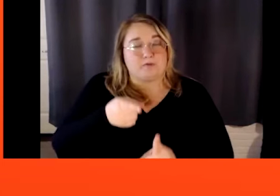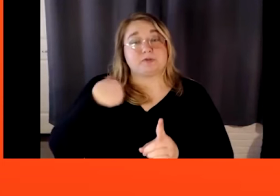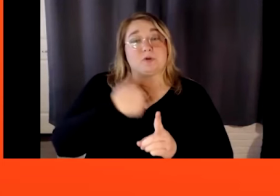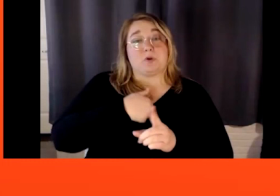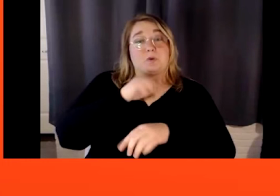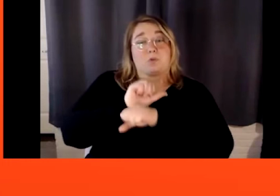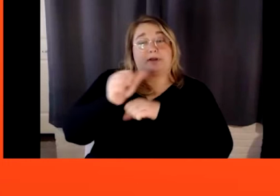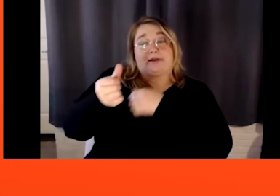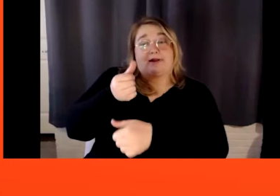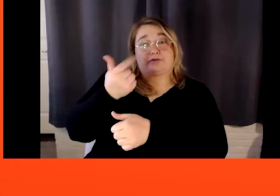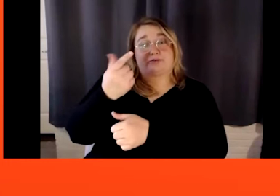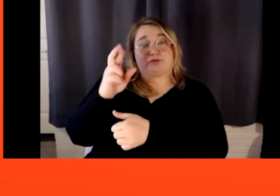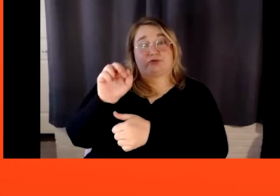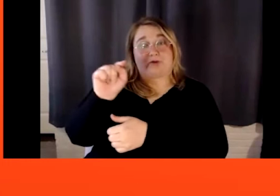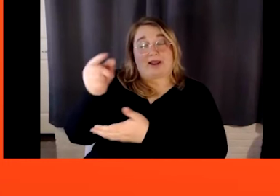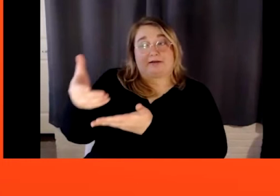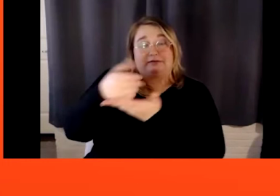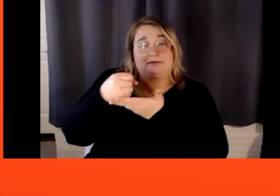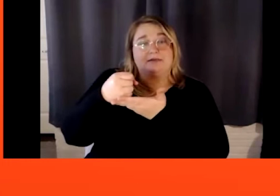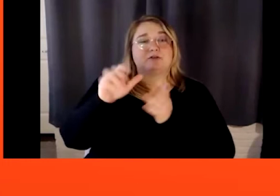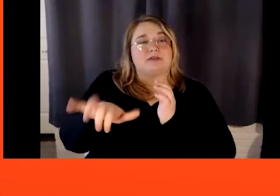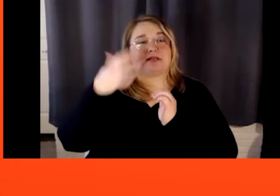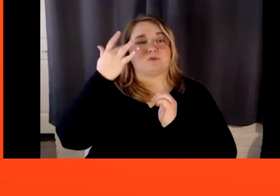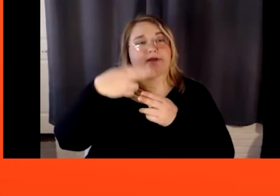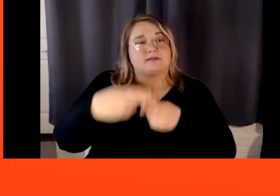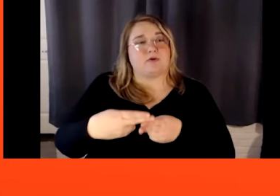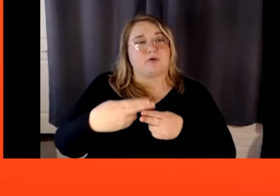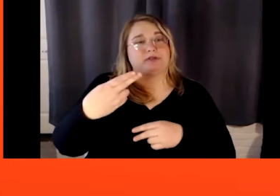that's why it's called High Road Construction Careers. That's the name of the grant.